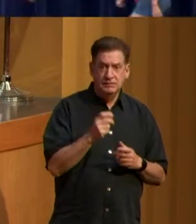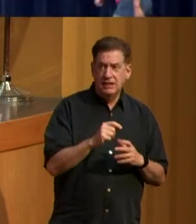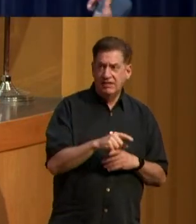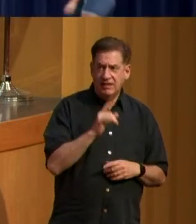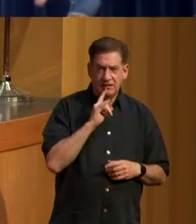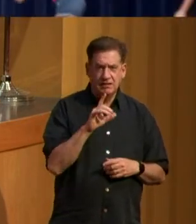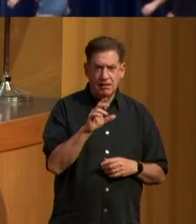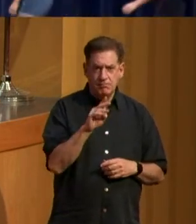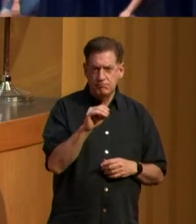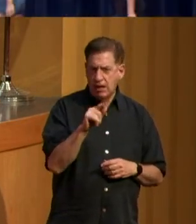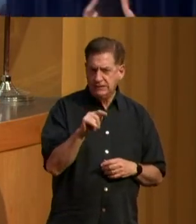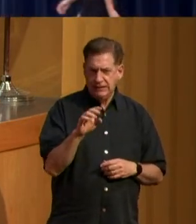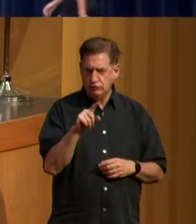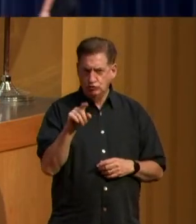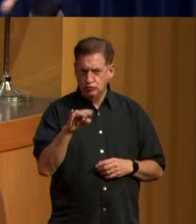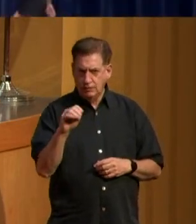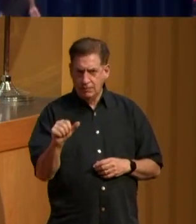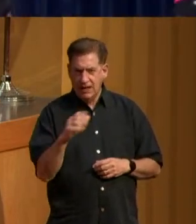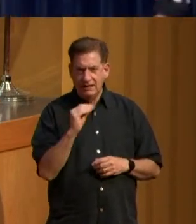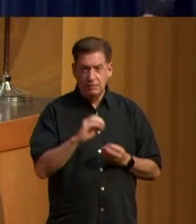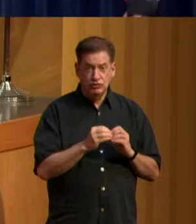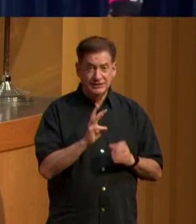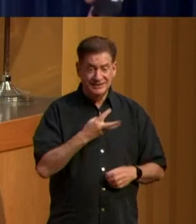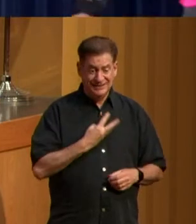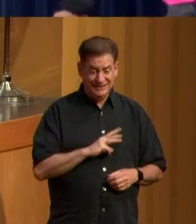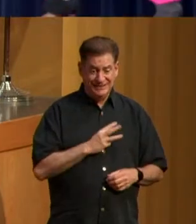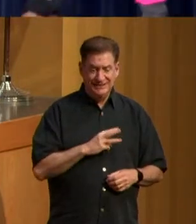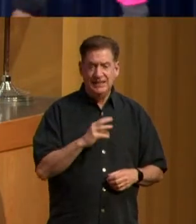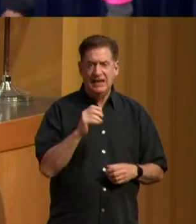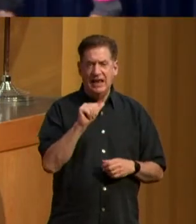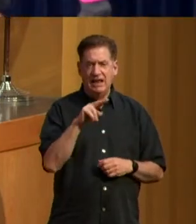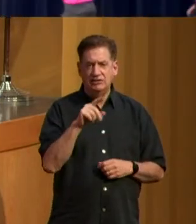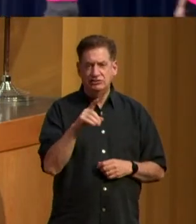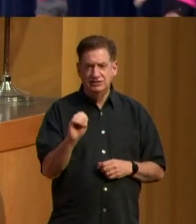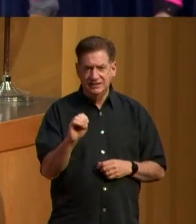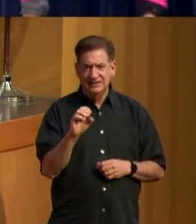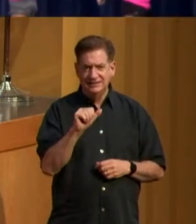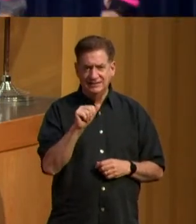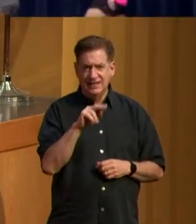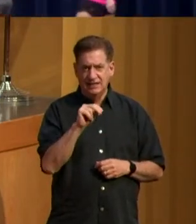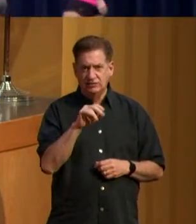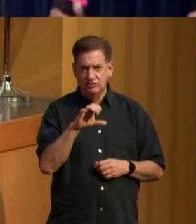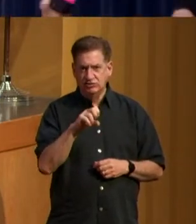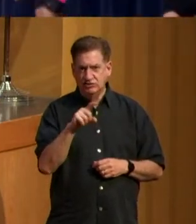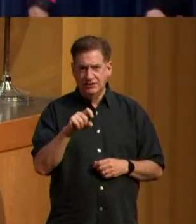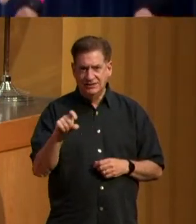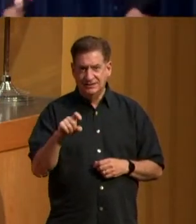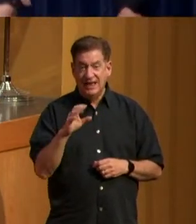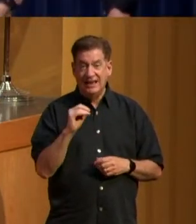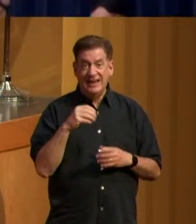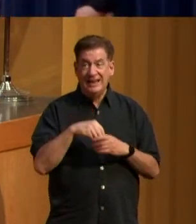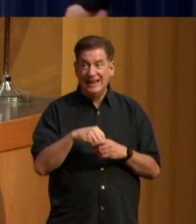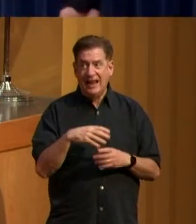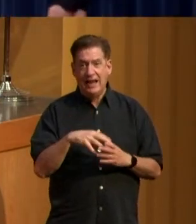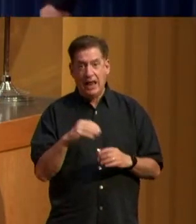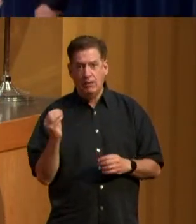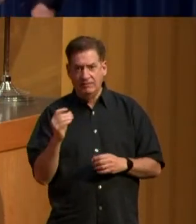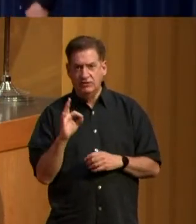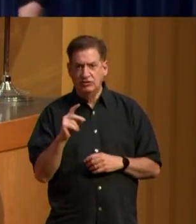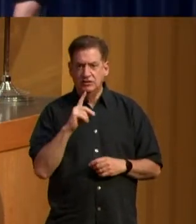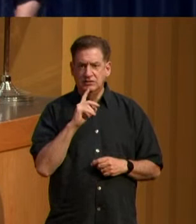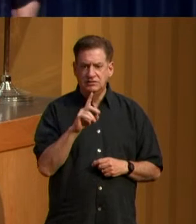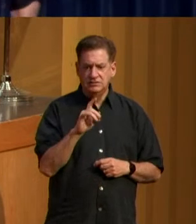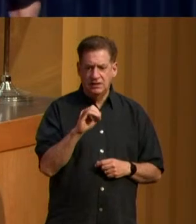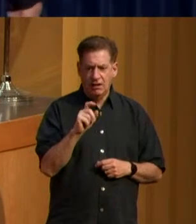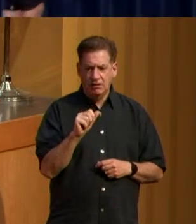Moctezuma. Outfielder number 16, Angie Sanchez. Infielder and outfielder number 20, Ilyana